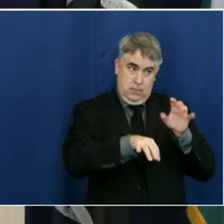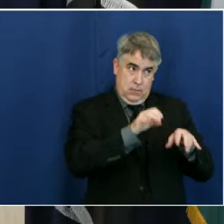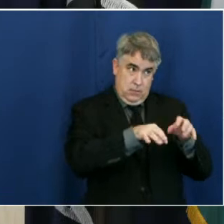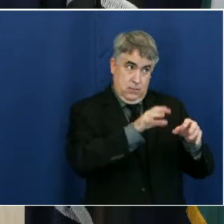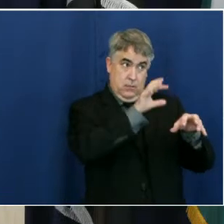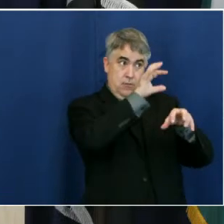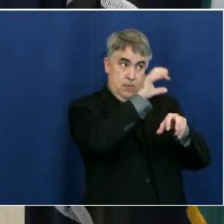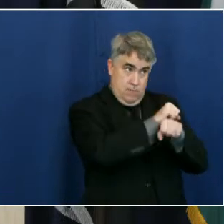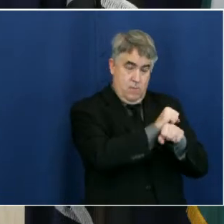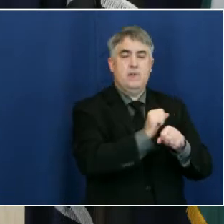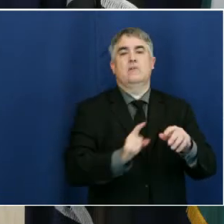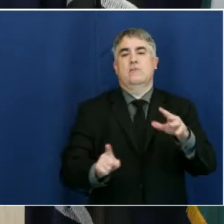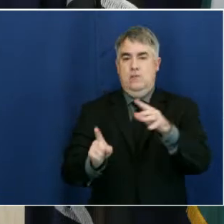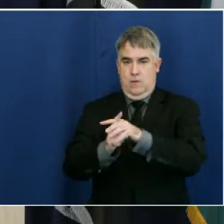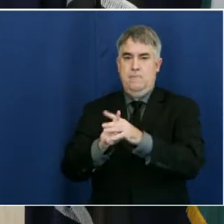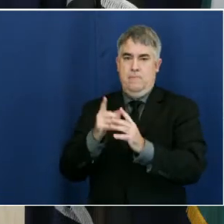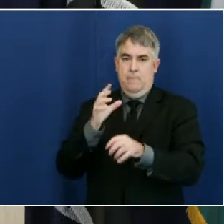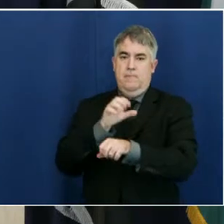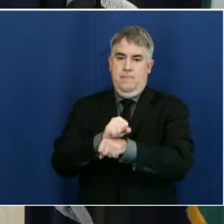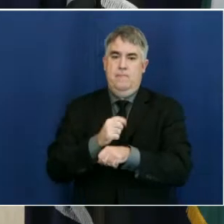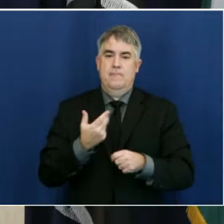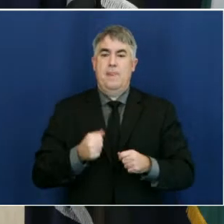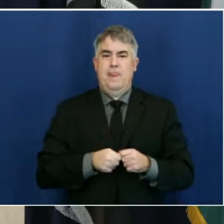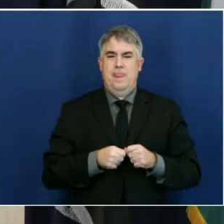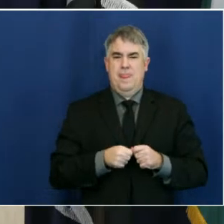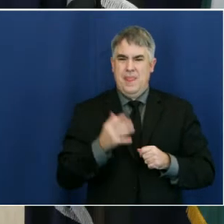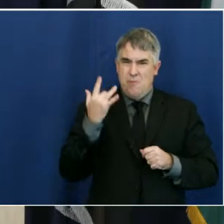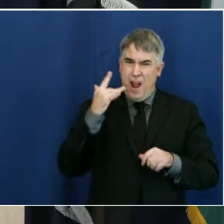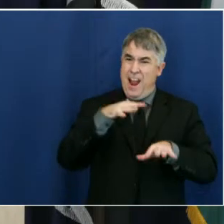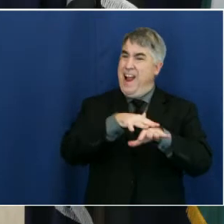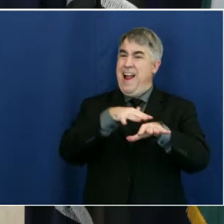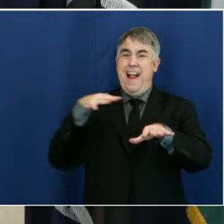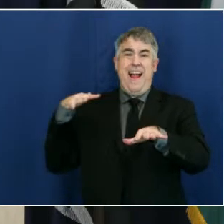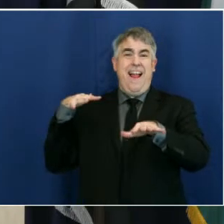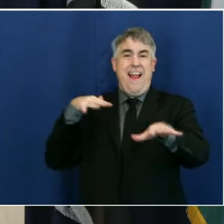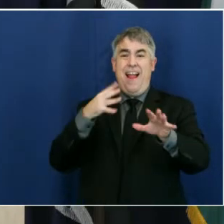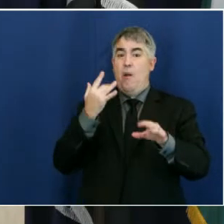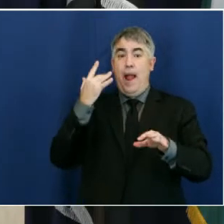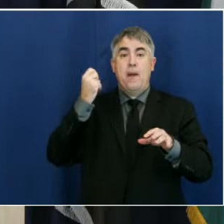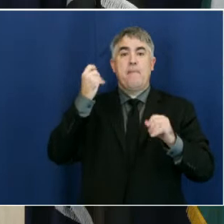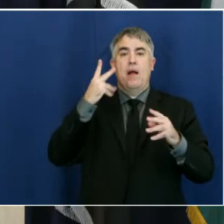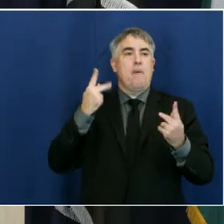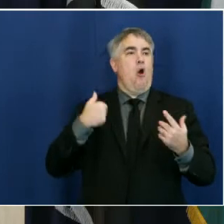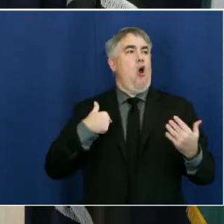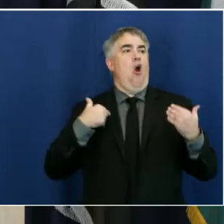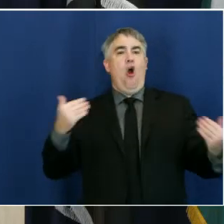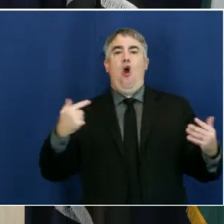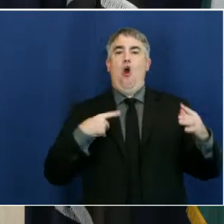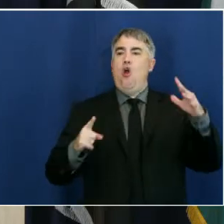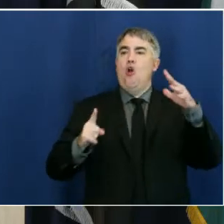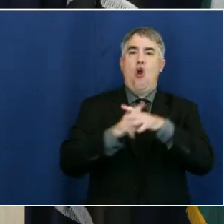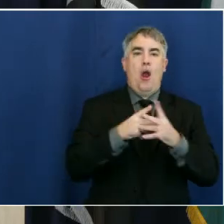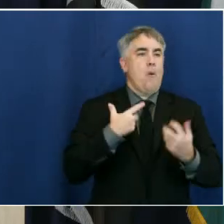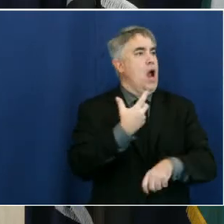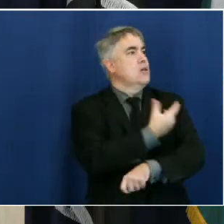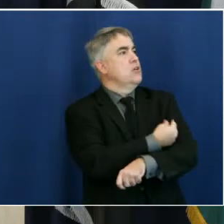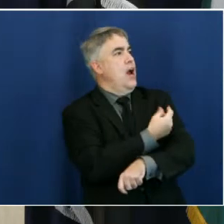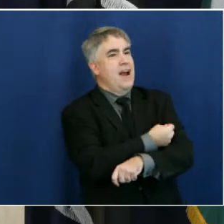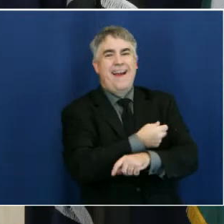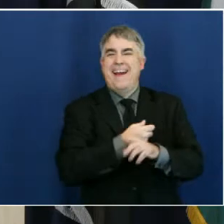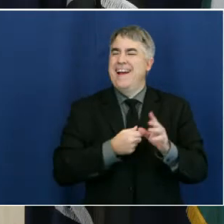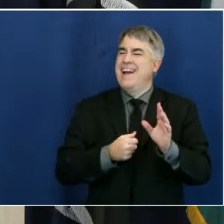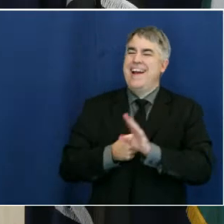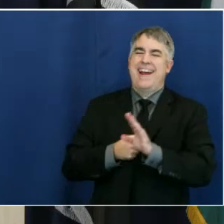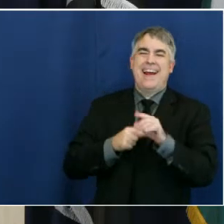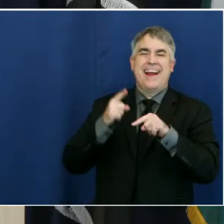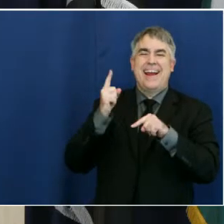concern and that we're facing is individuals who are showing up just hoping to get a vaccine. We need to hold true to the appointment